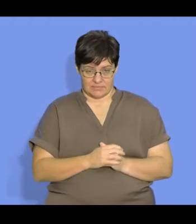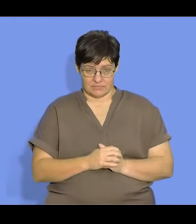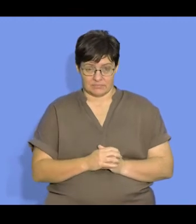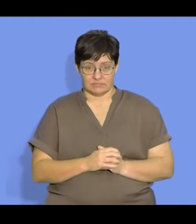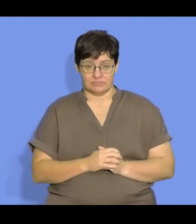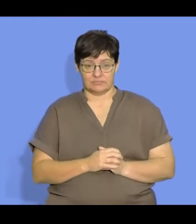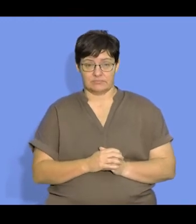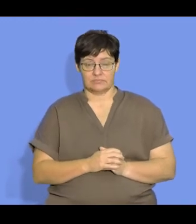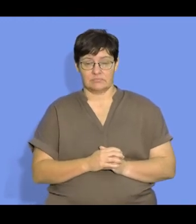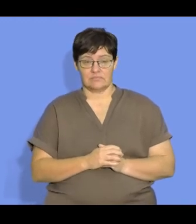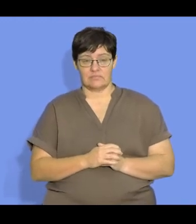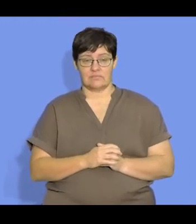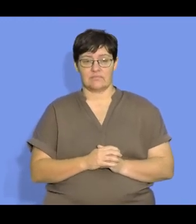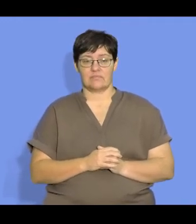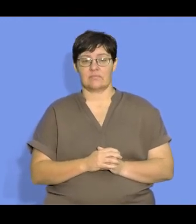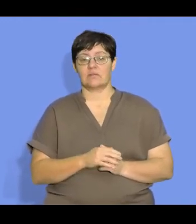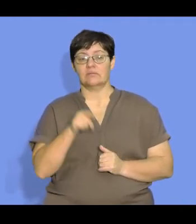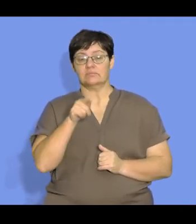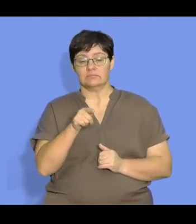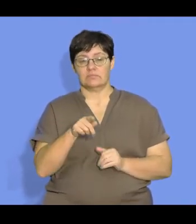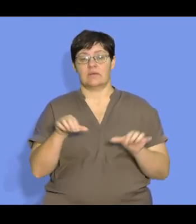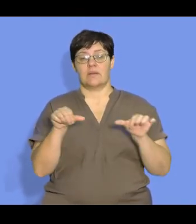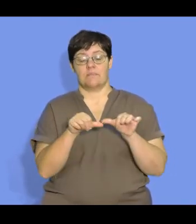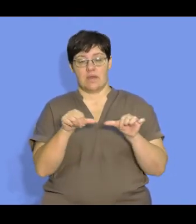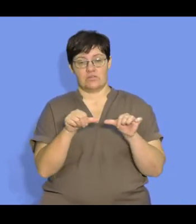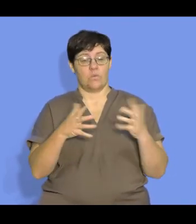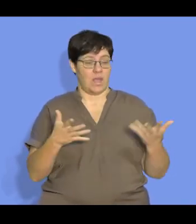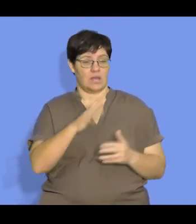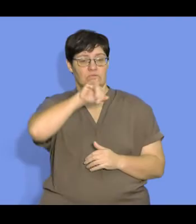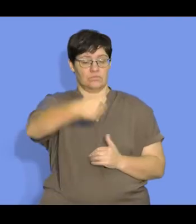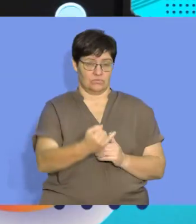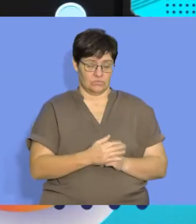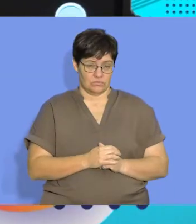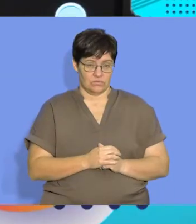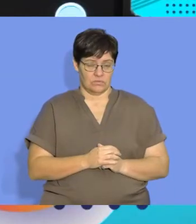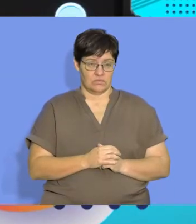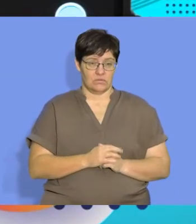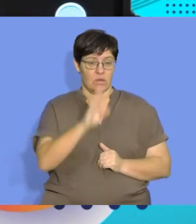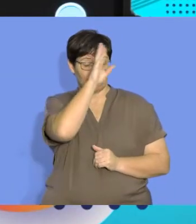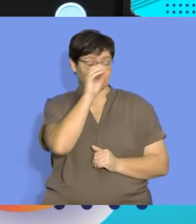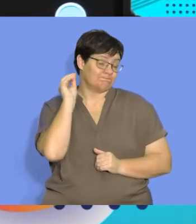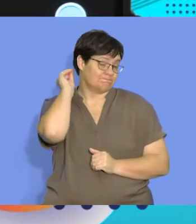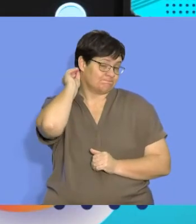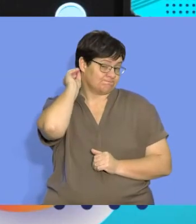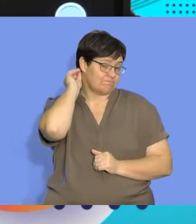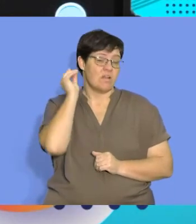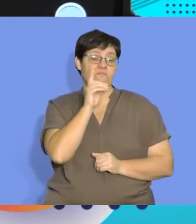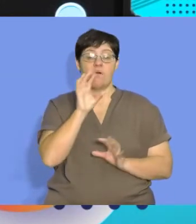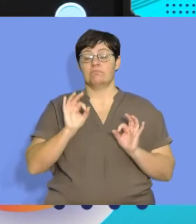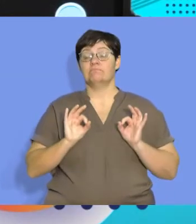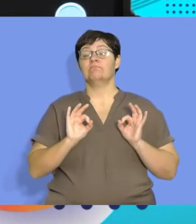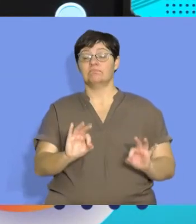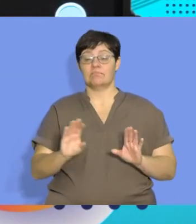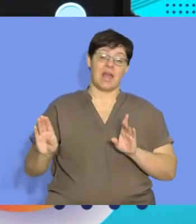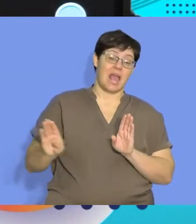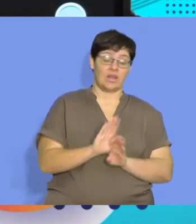we actually have the kinetic energy that is measured in joule. Now, remember what we said, for an